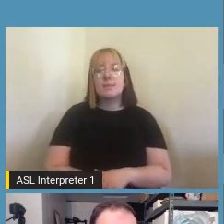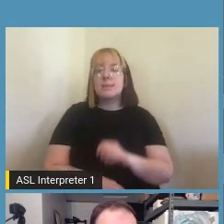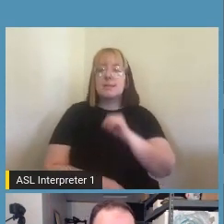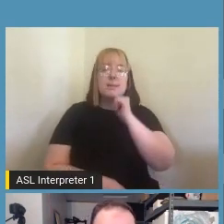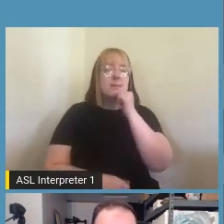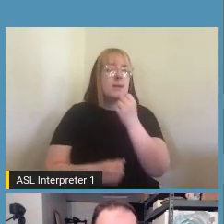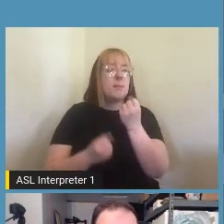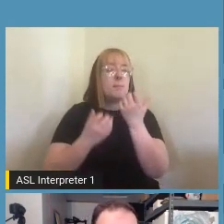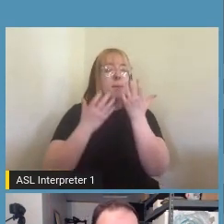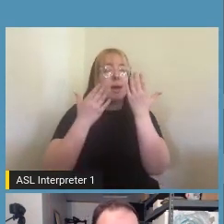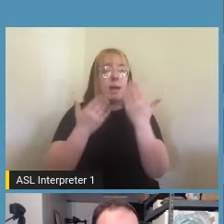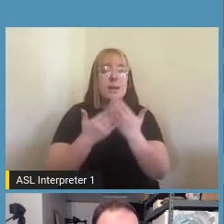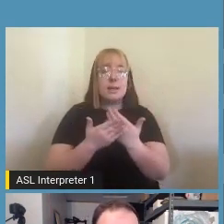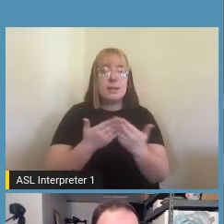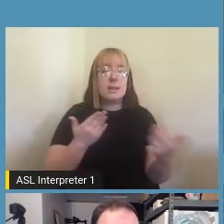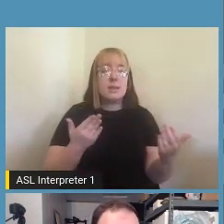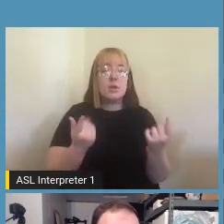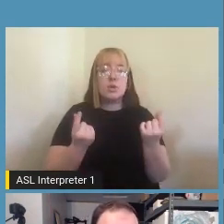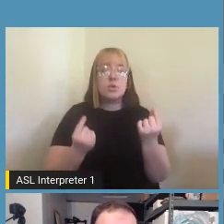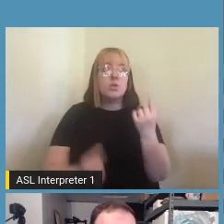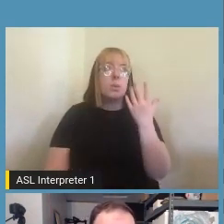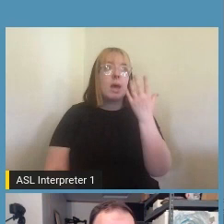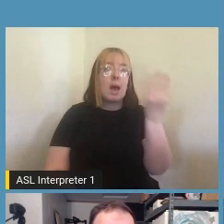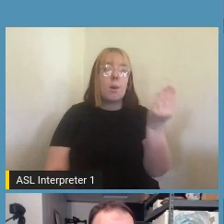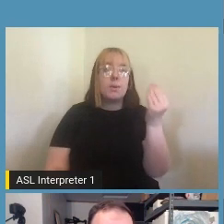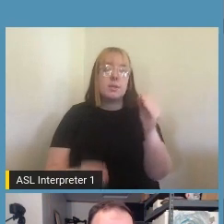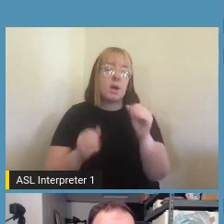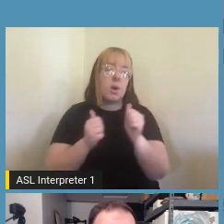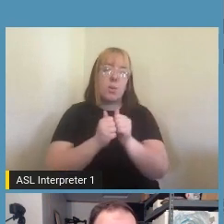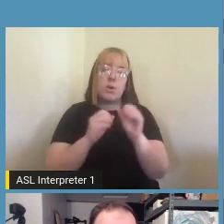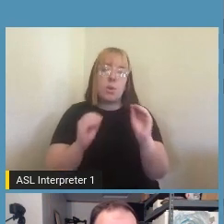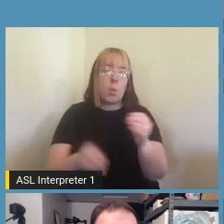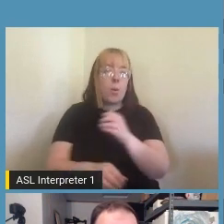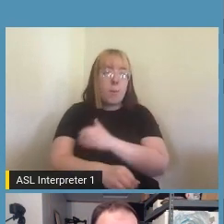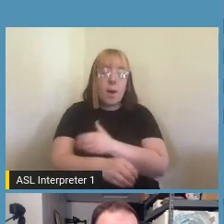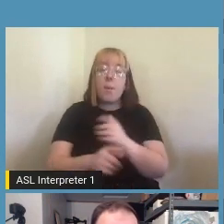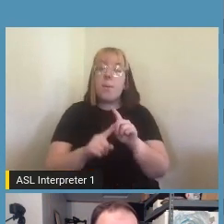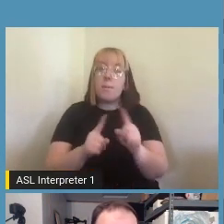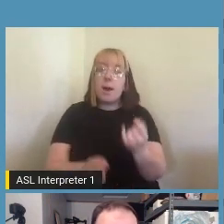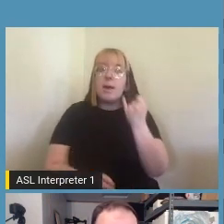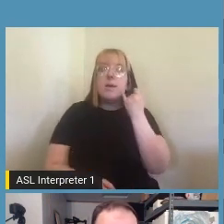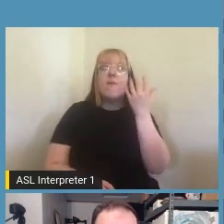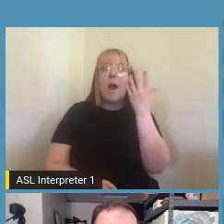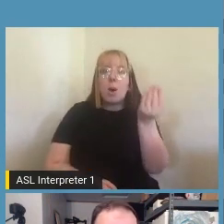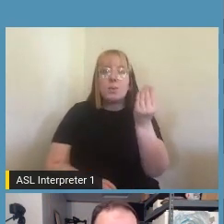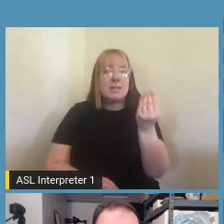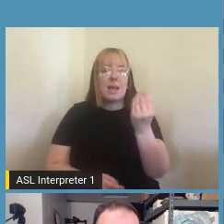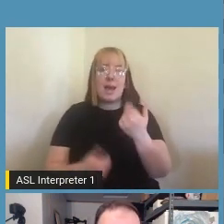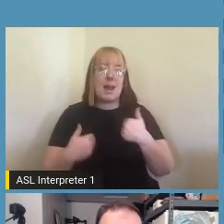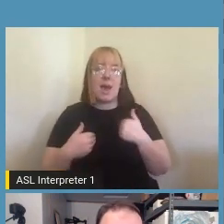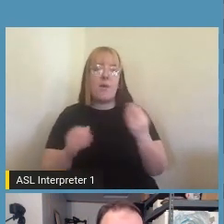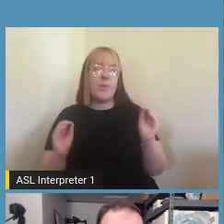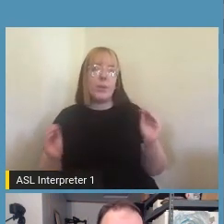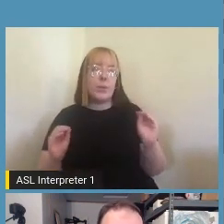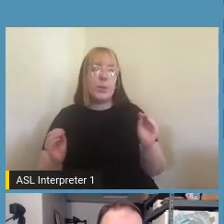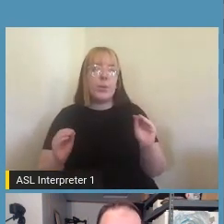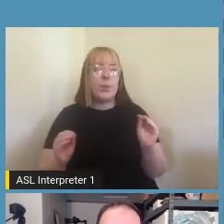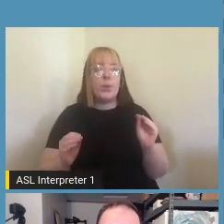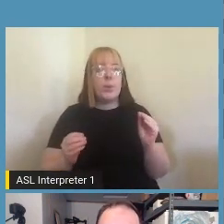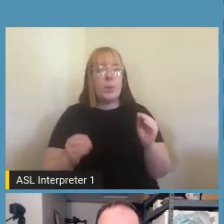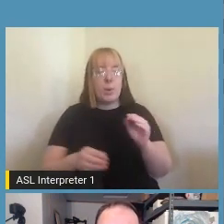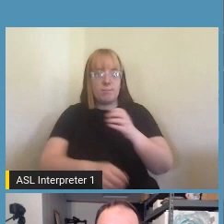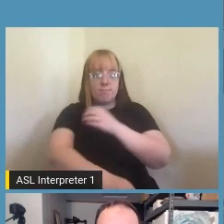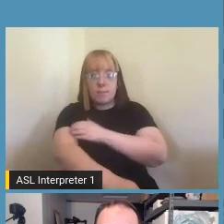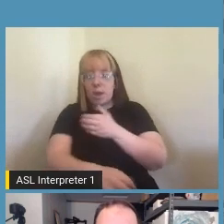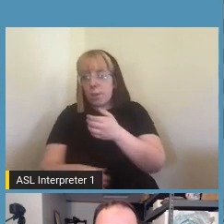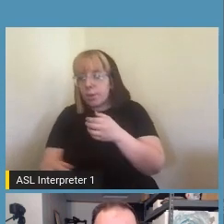many things that you would be doing outside with no power at all, but if you are doing something that requires batteries, you just want to